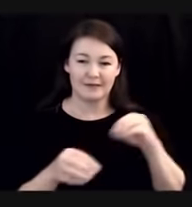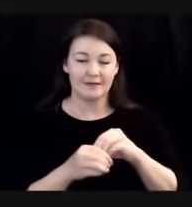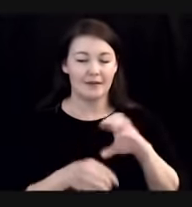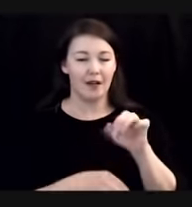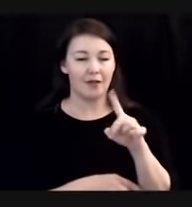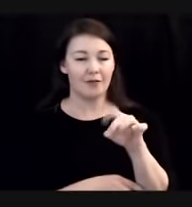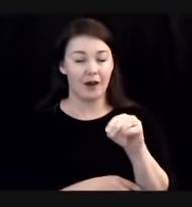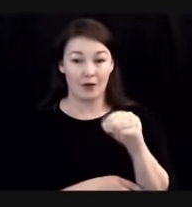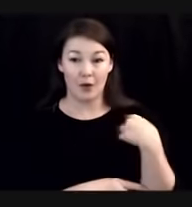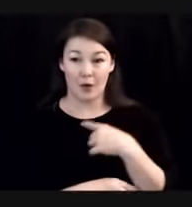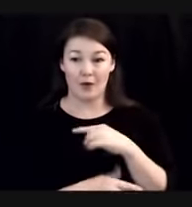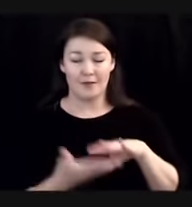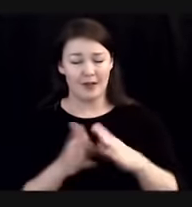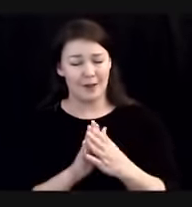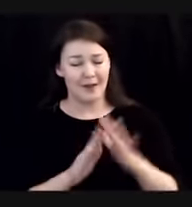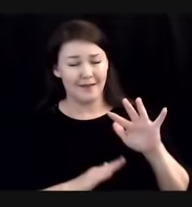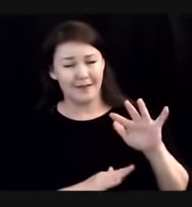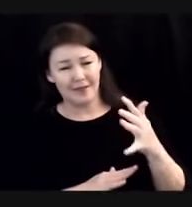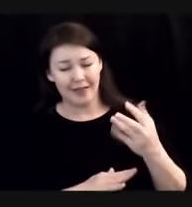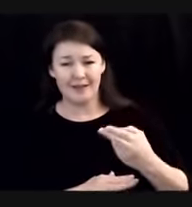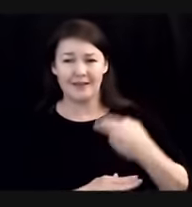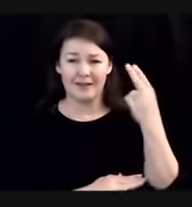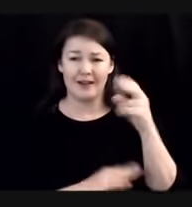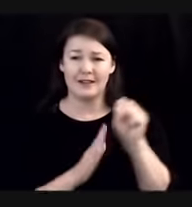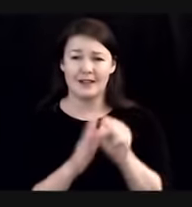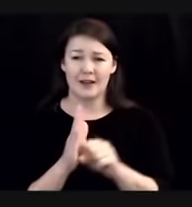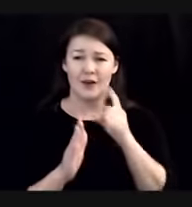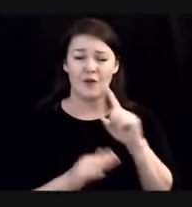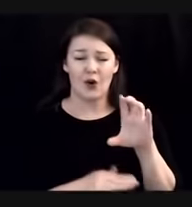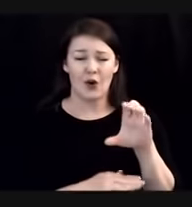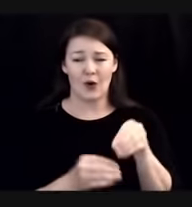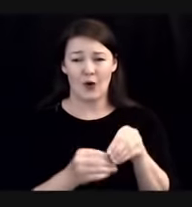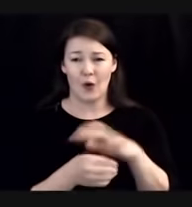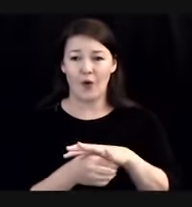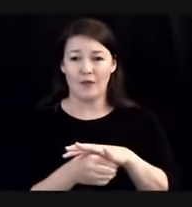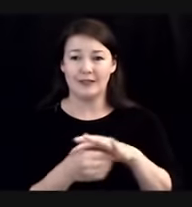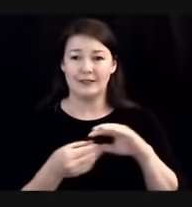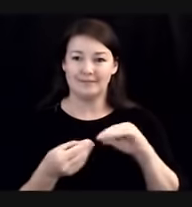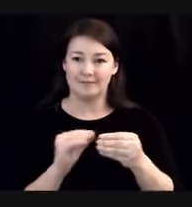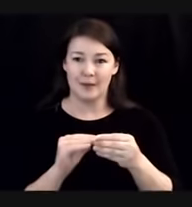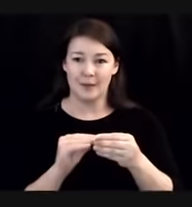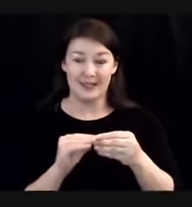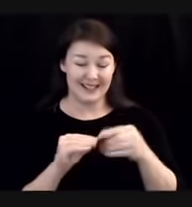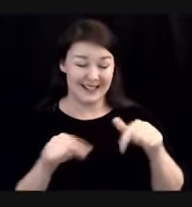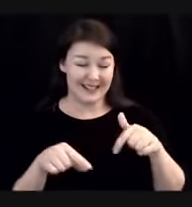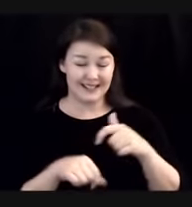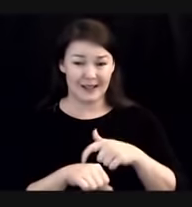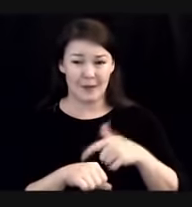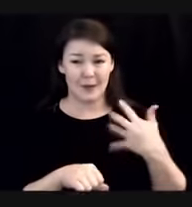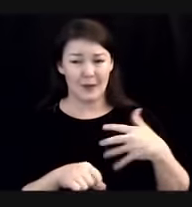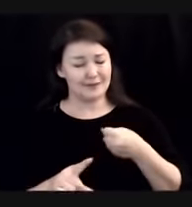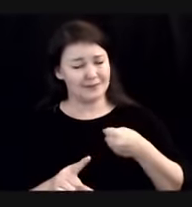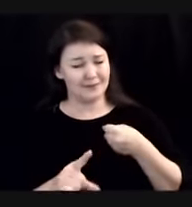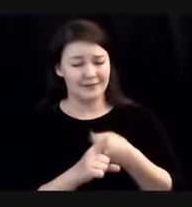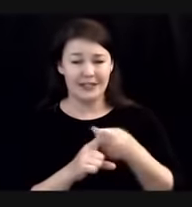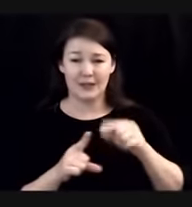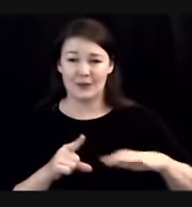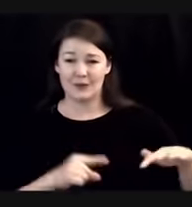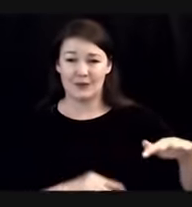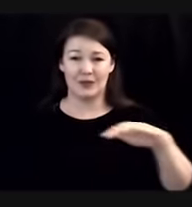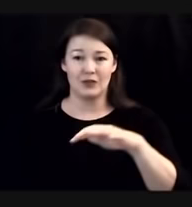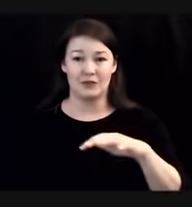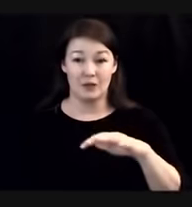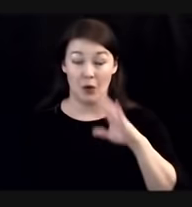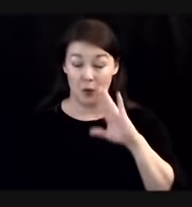risen to become the 5th highest state for COVID rates at this point in time. It's hitting our region very heavily. It would